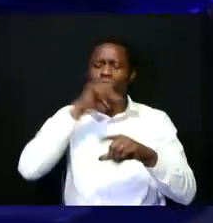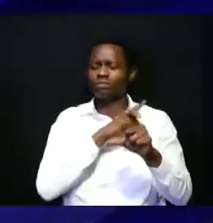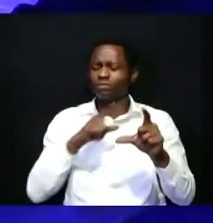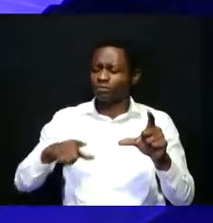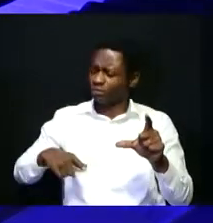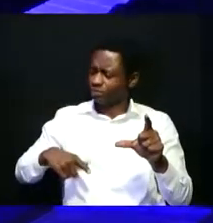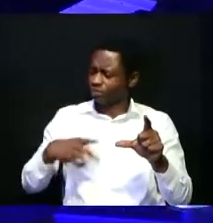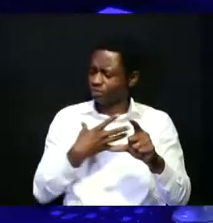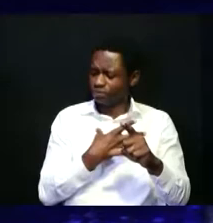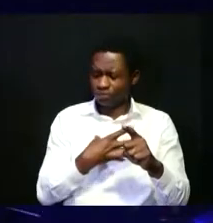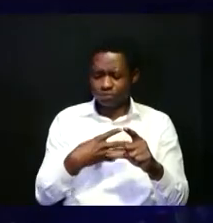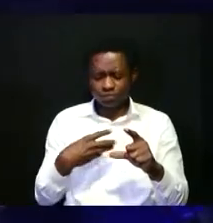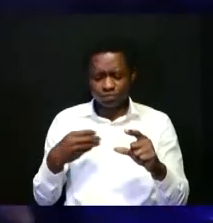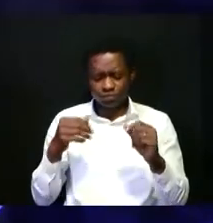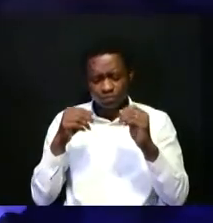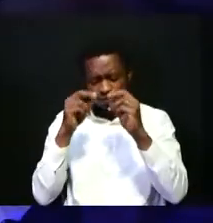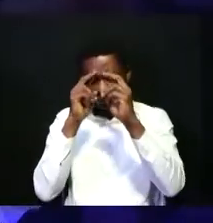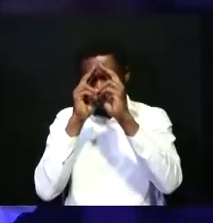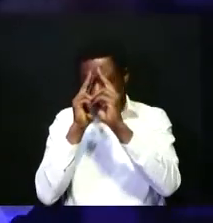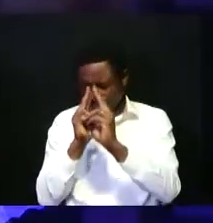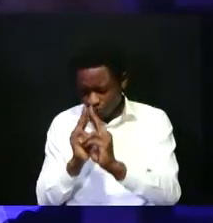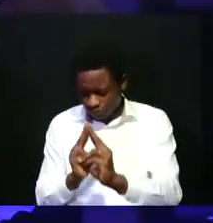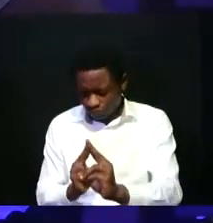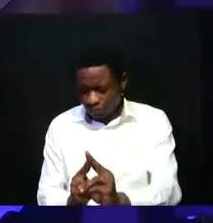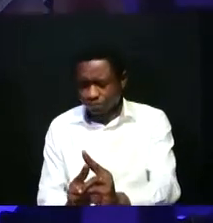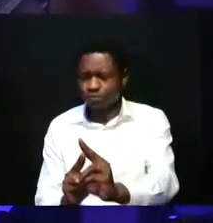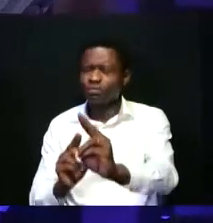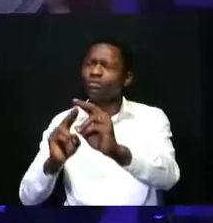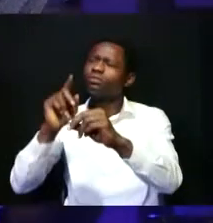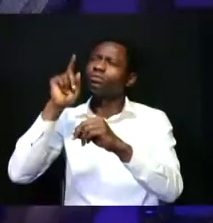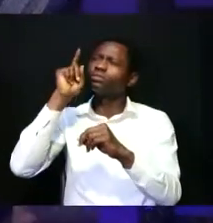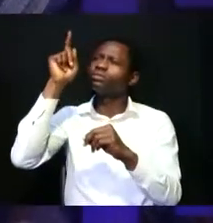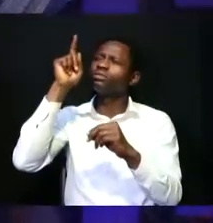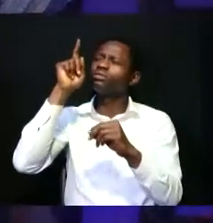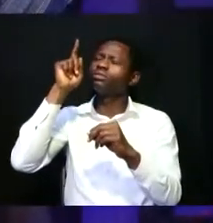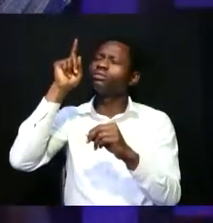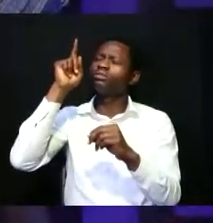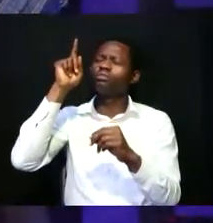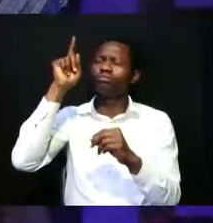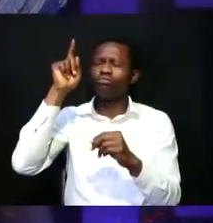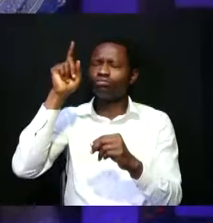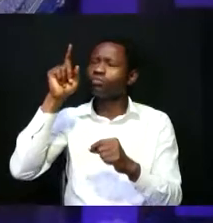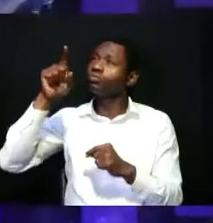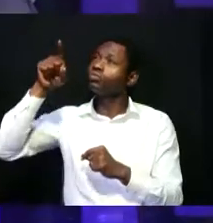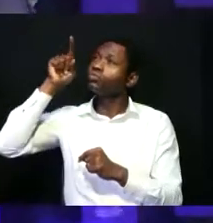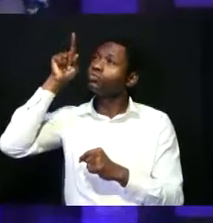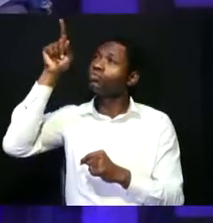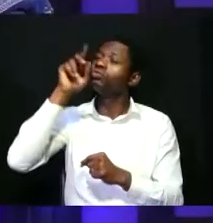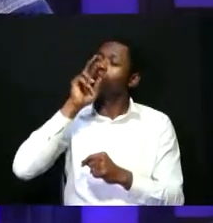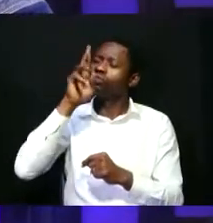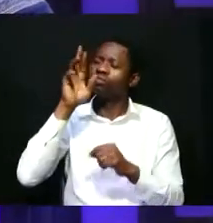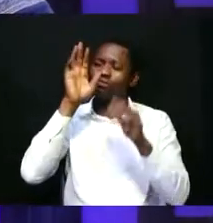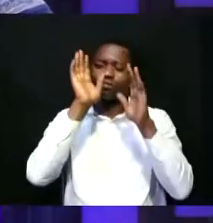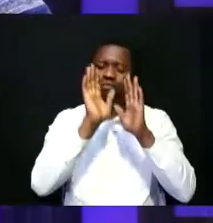We give you glory, Lord, as we honor you.